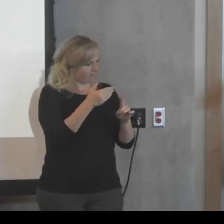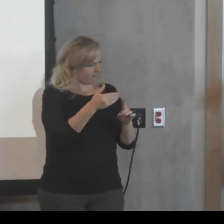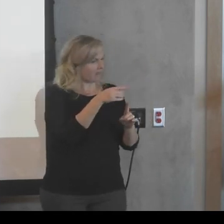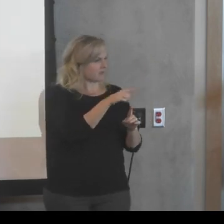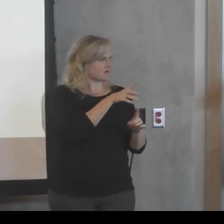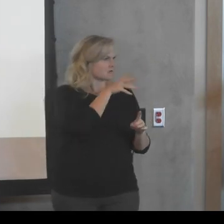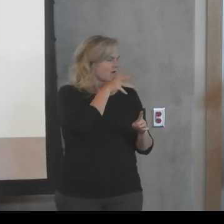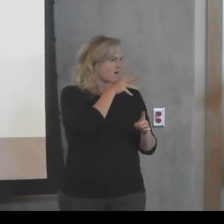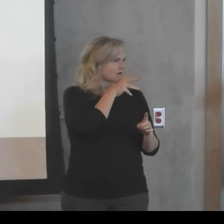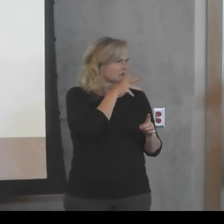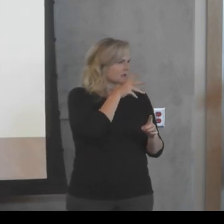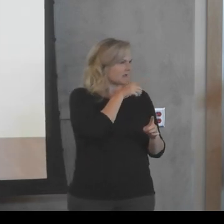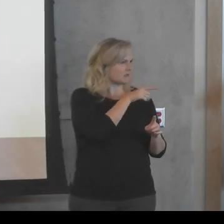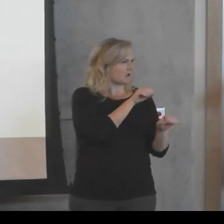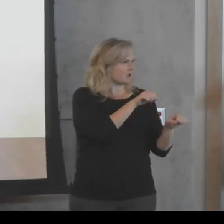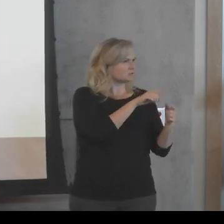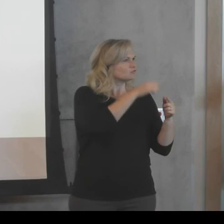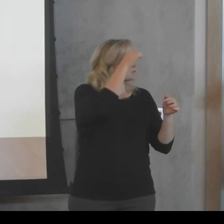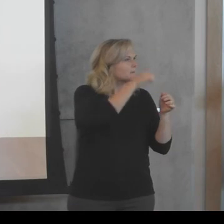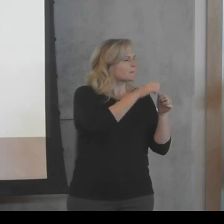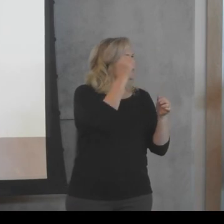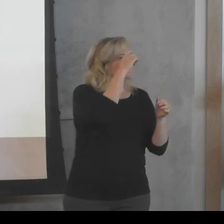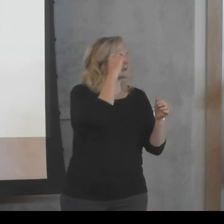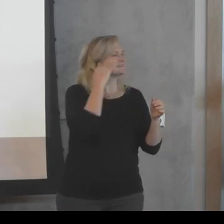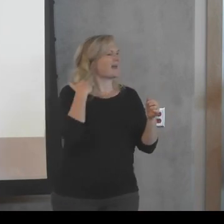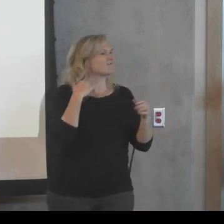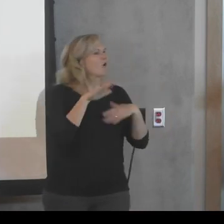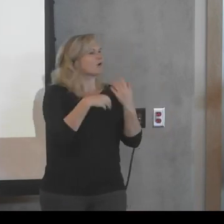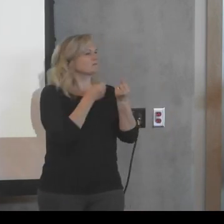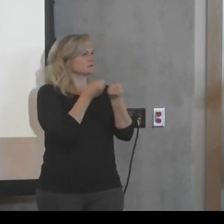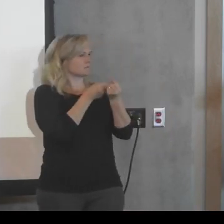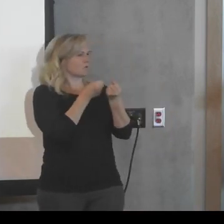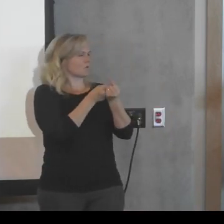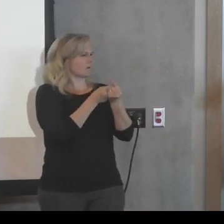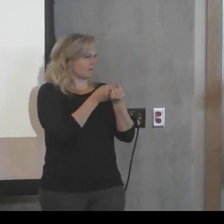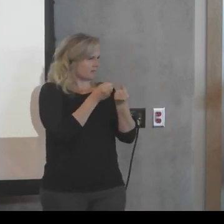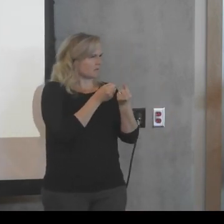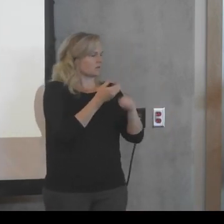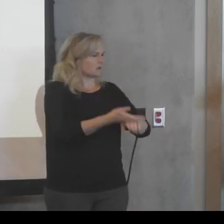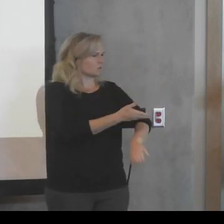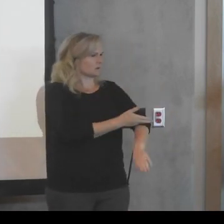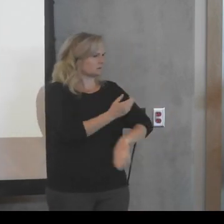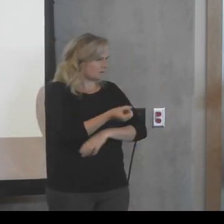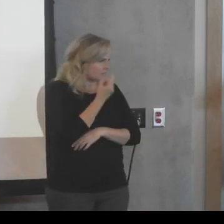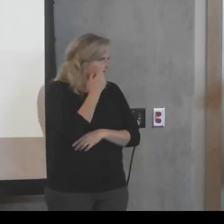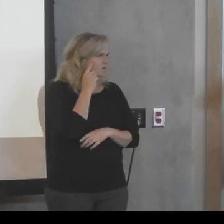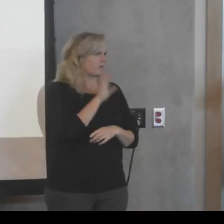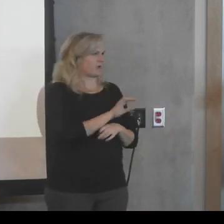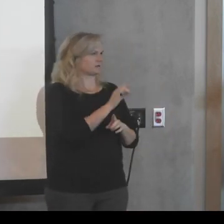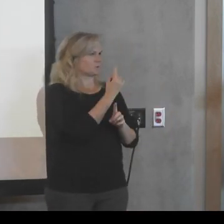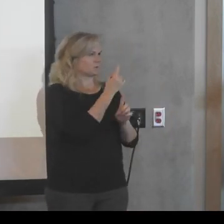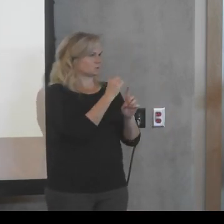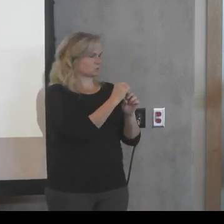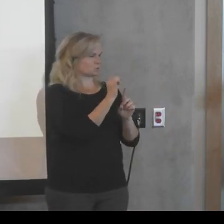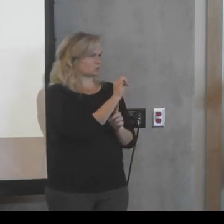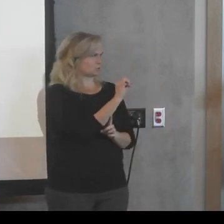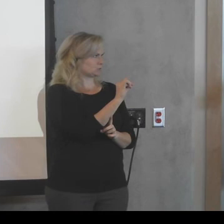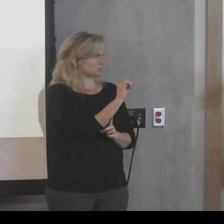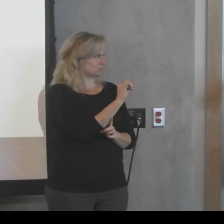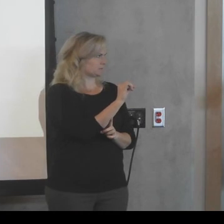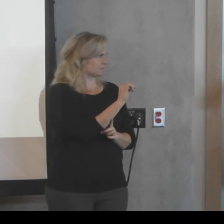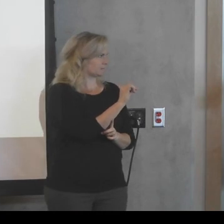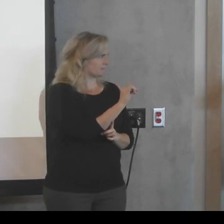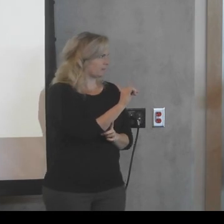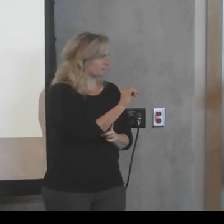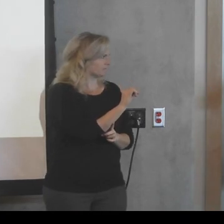more apt to be able to remember that word. And it's going to increase their comprehension of the word. You know those kids we talk to